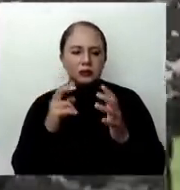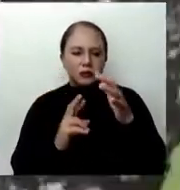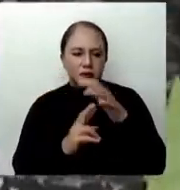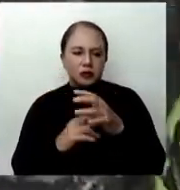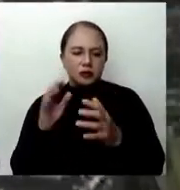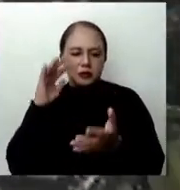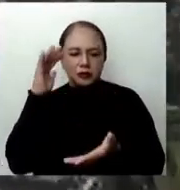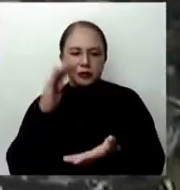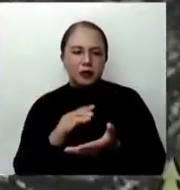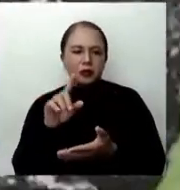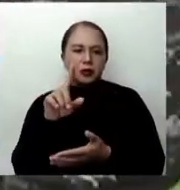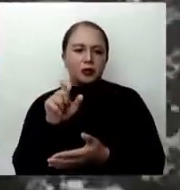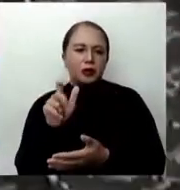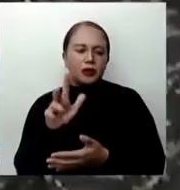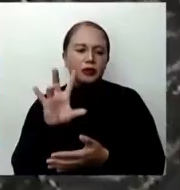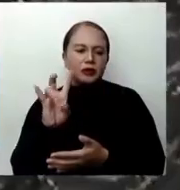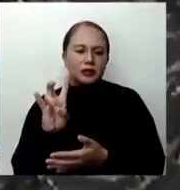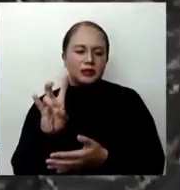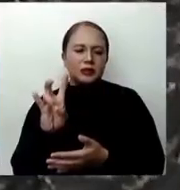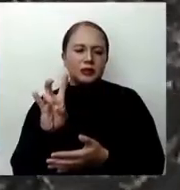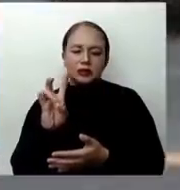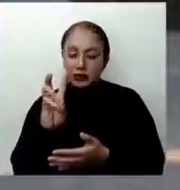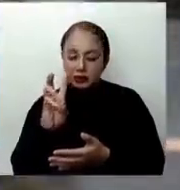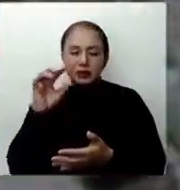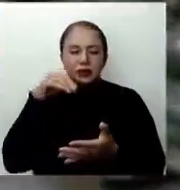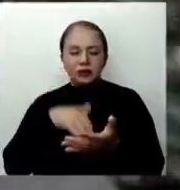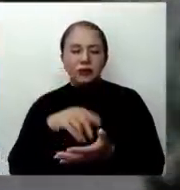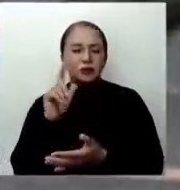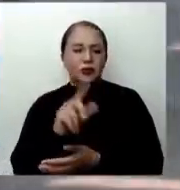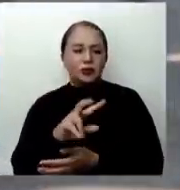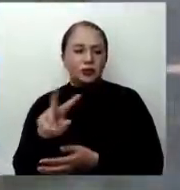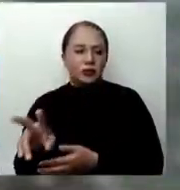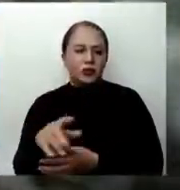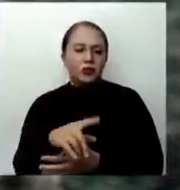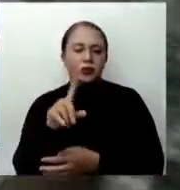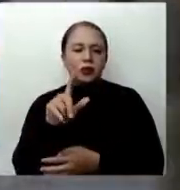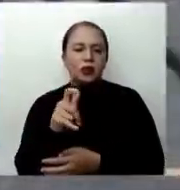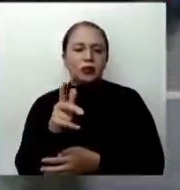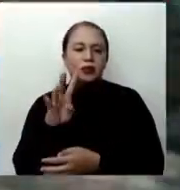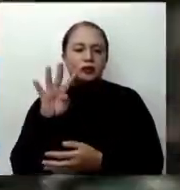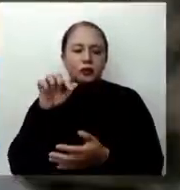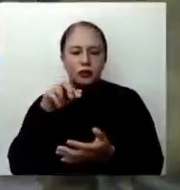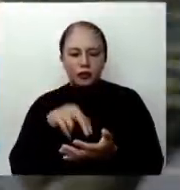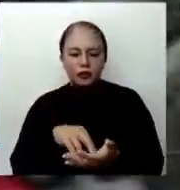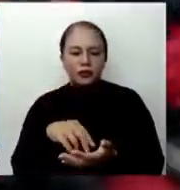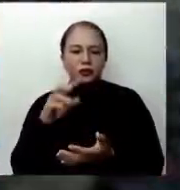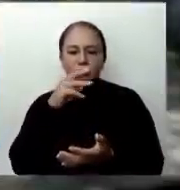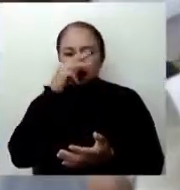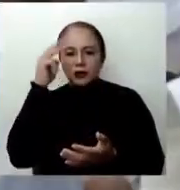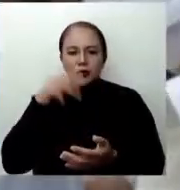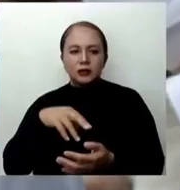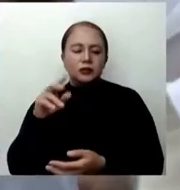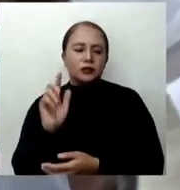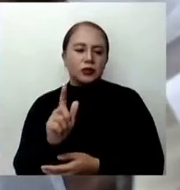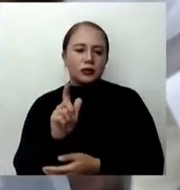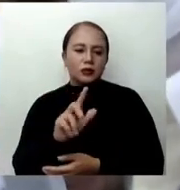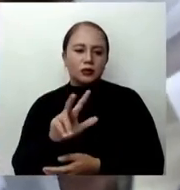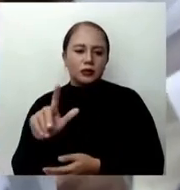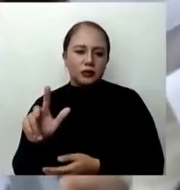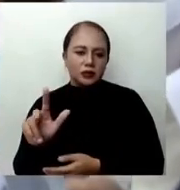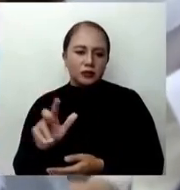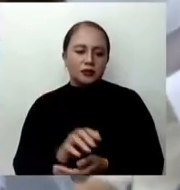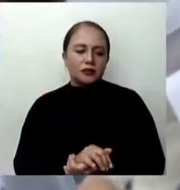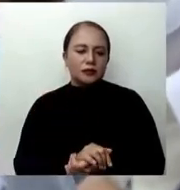to 136,000 in 2022 and 134,000 in March 2023. Meaning,